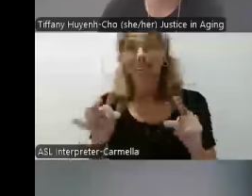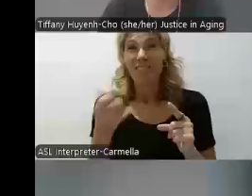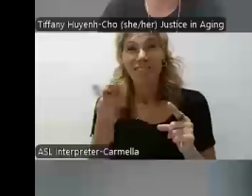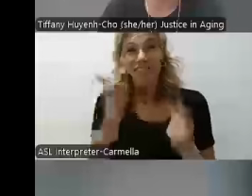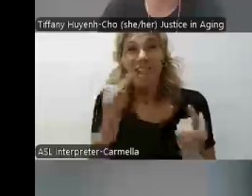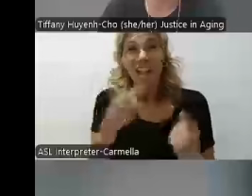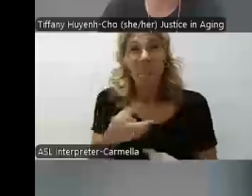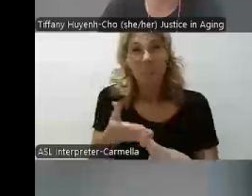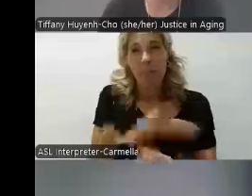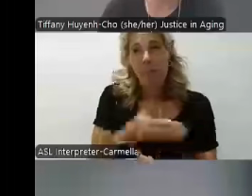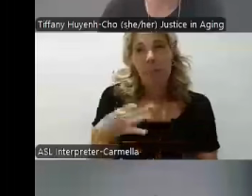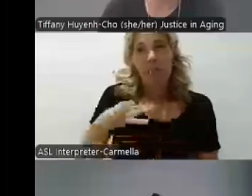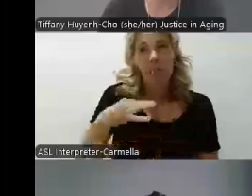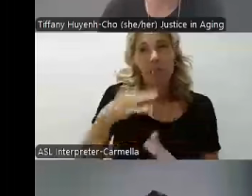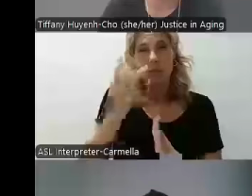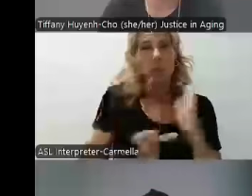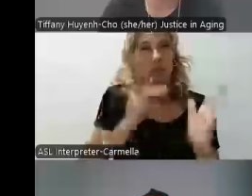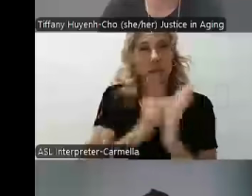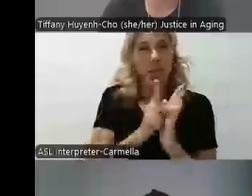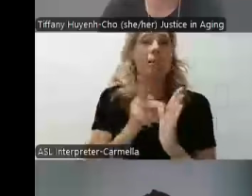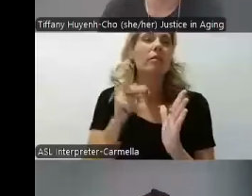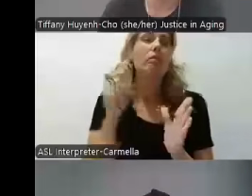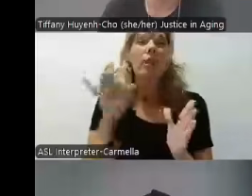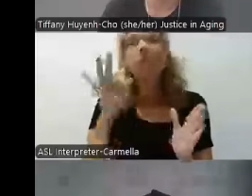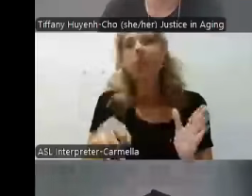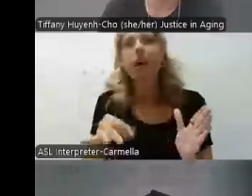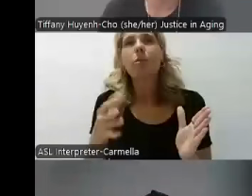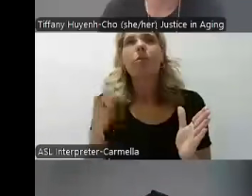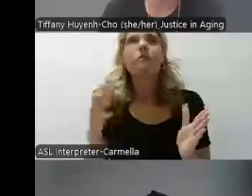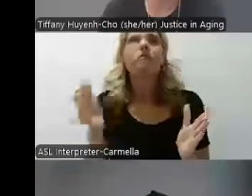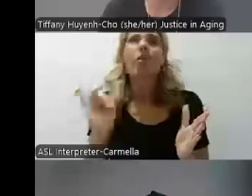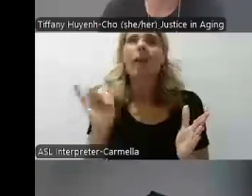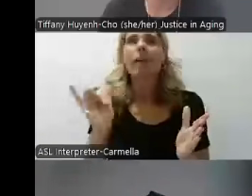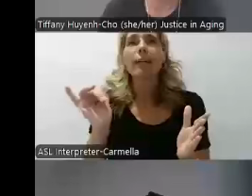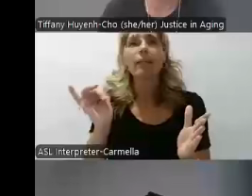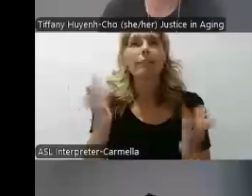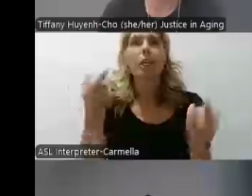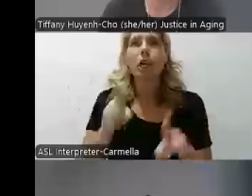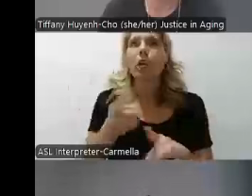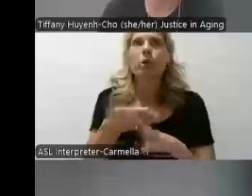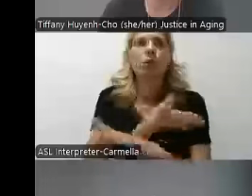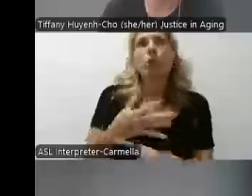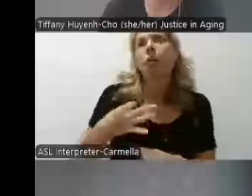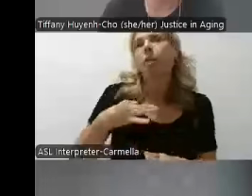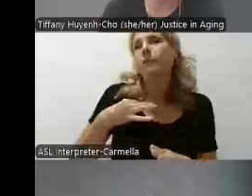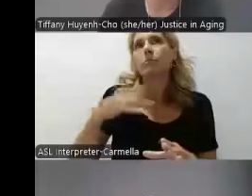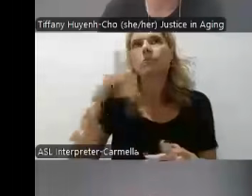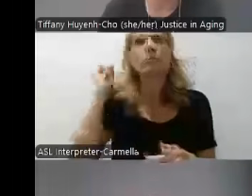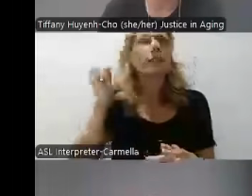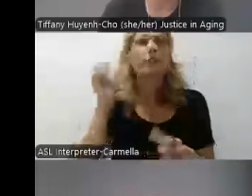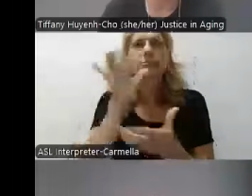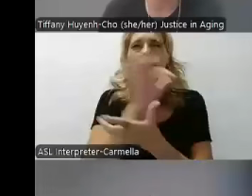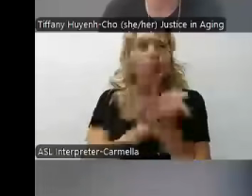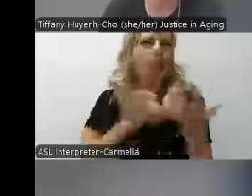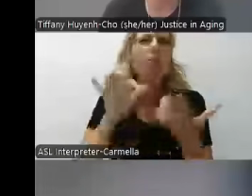before their eligibility period, and especially if it was something that occurred before their eligibility because there was some confusion